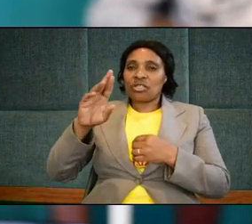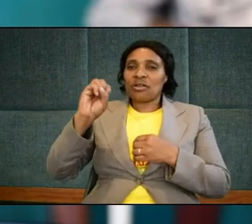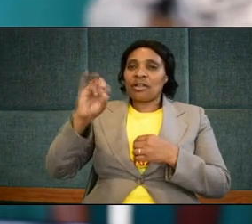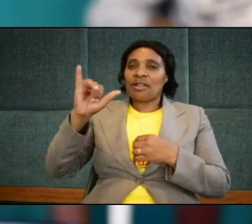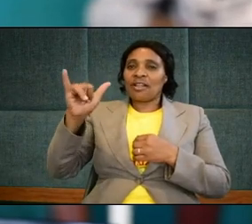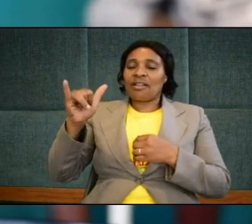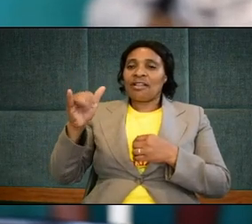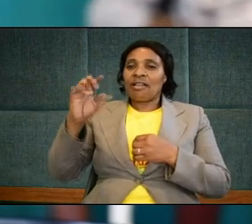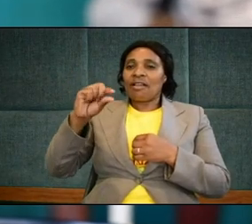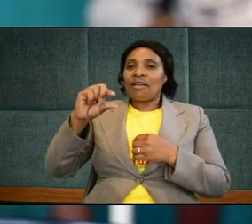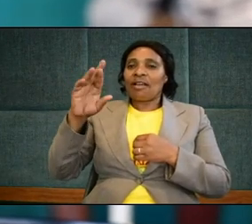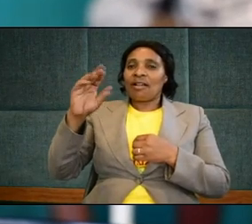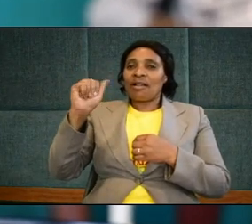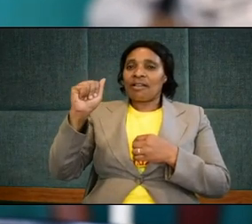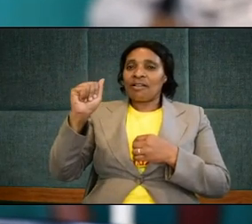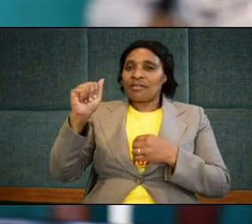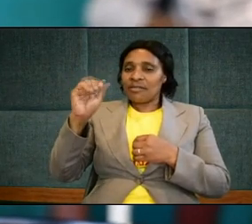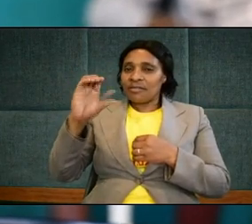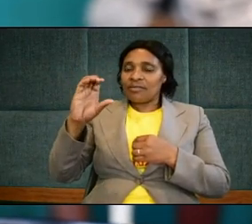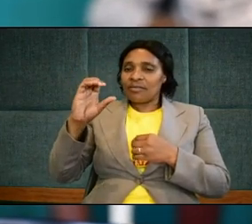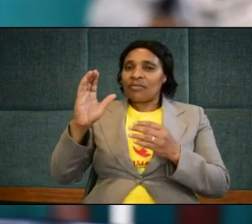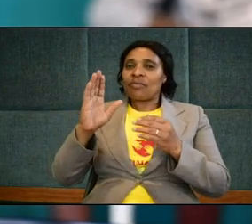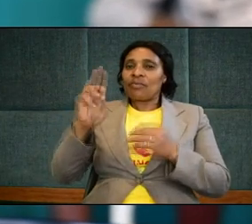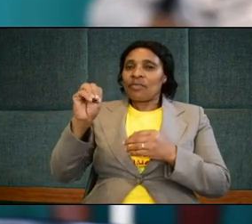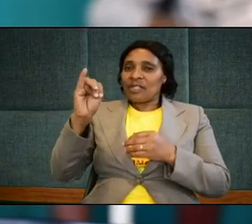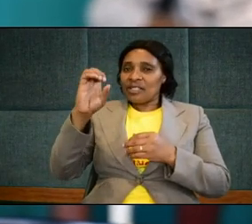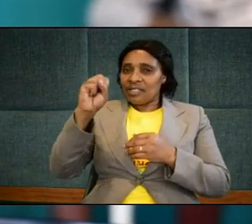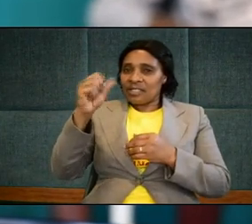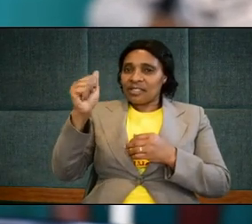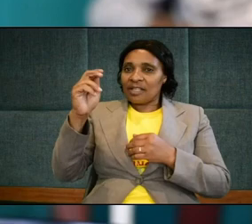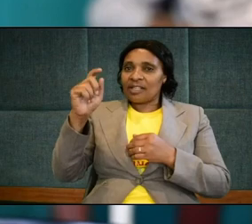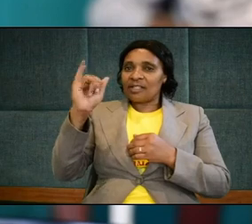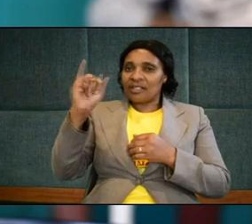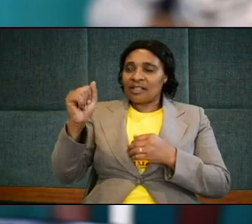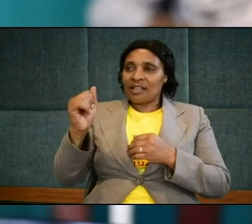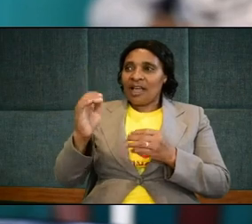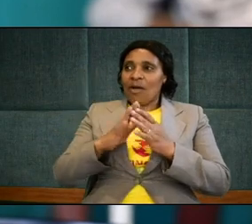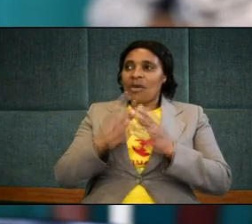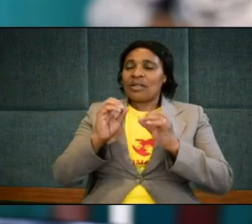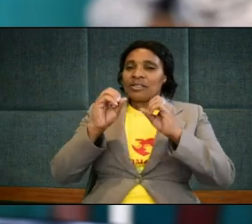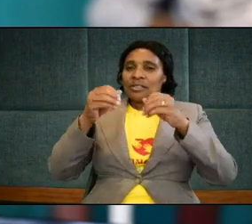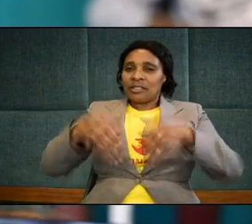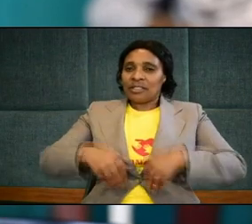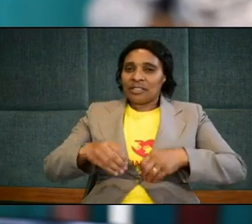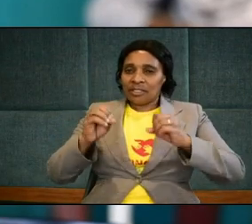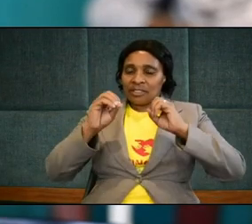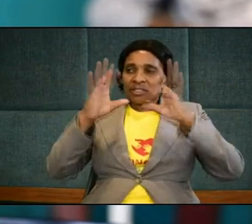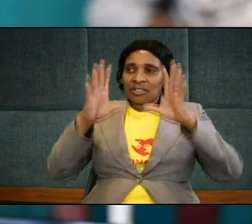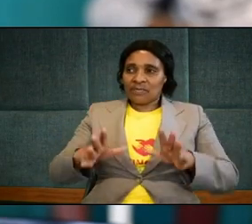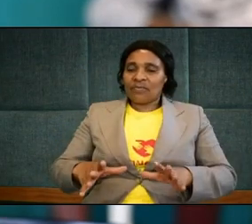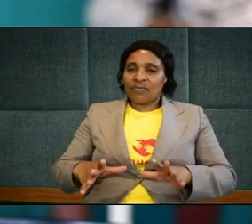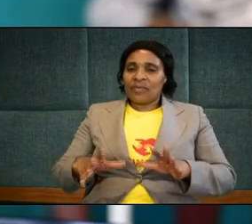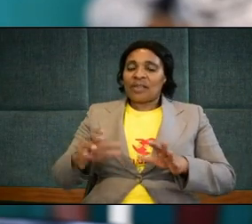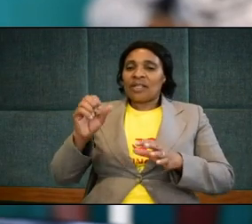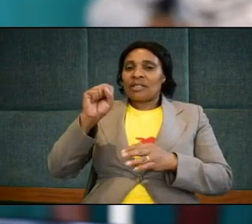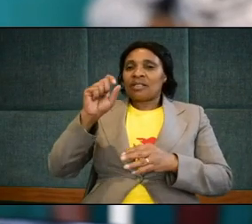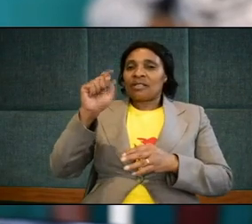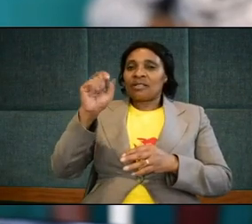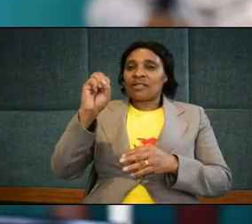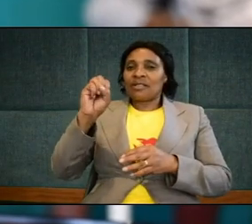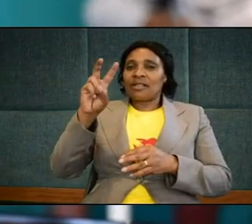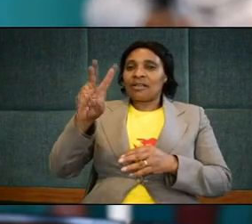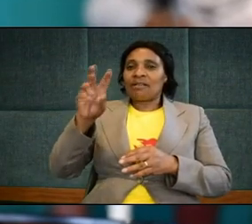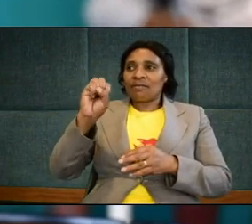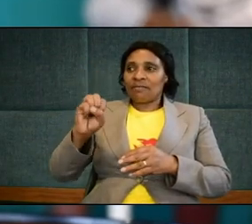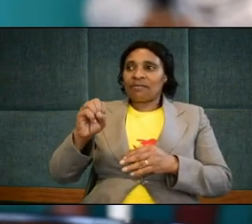Grace, Masati, and our wonderful teen teachers. And Steve,